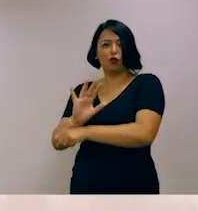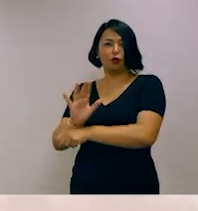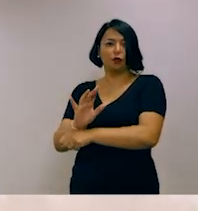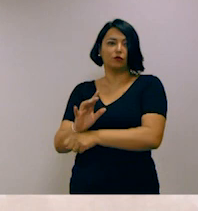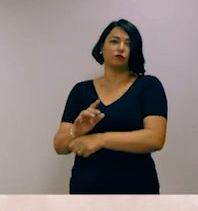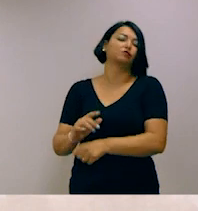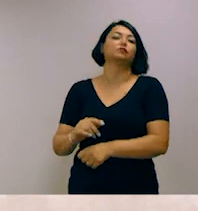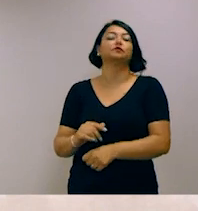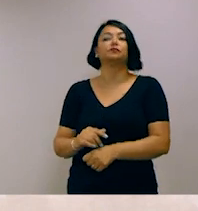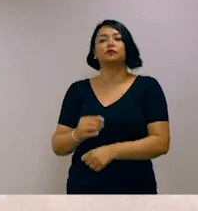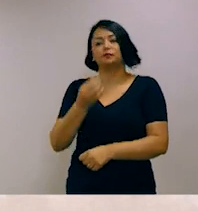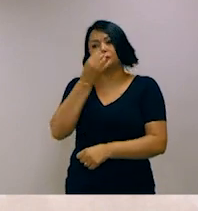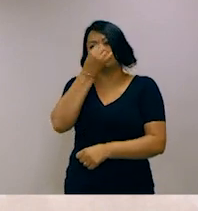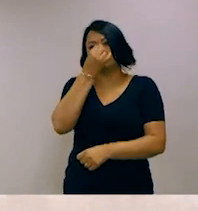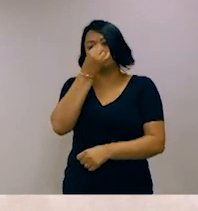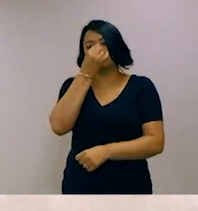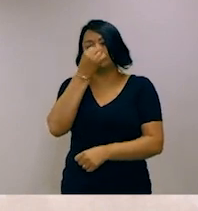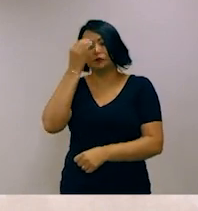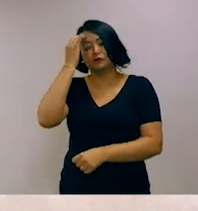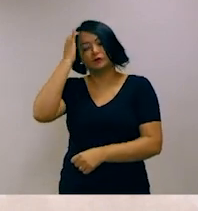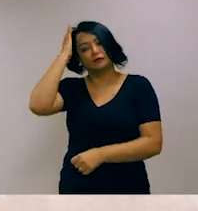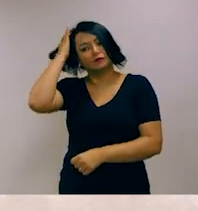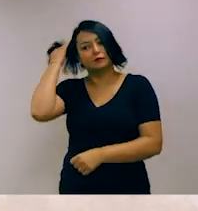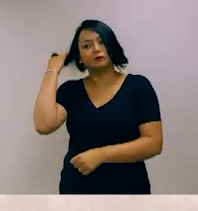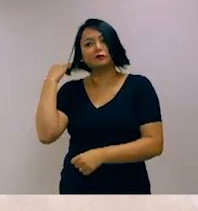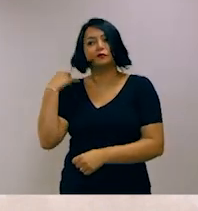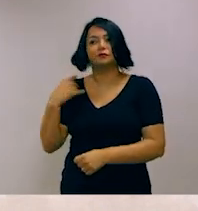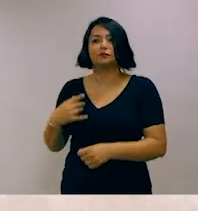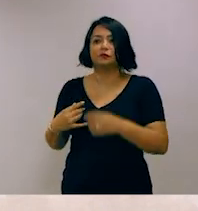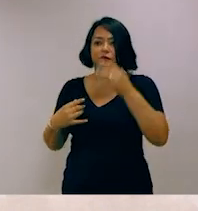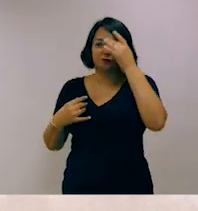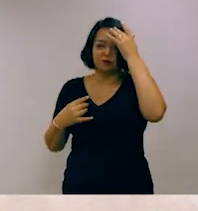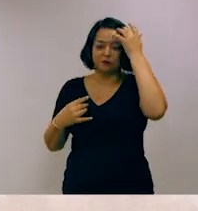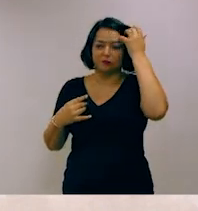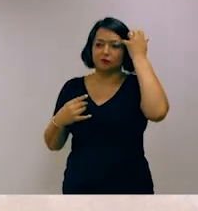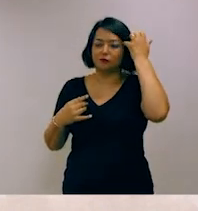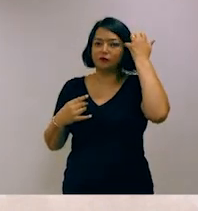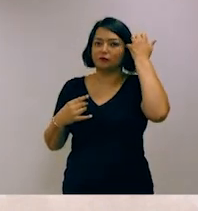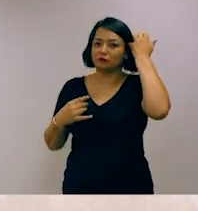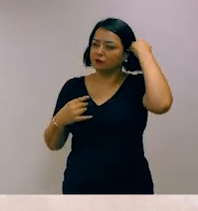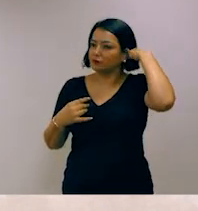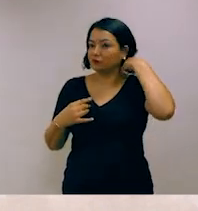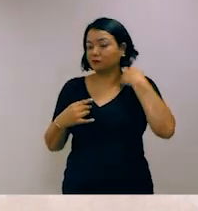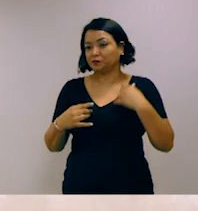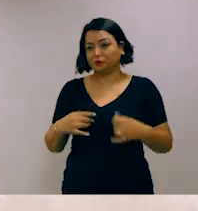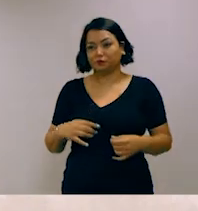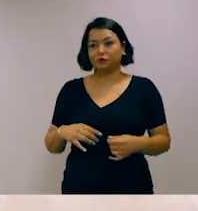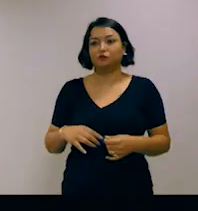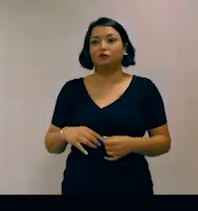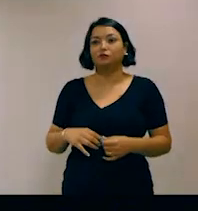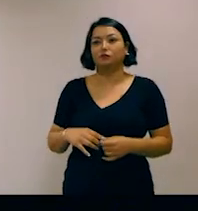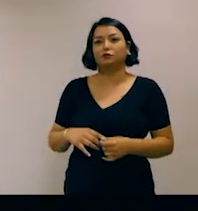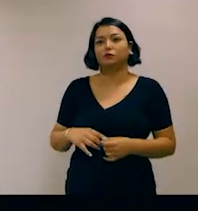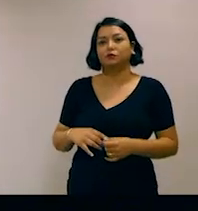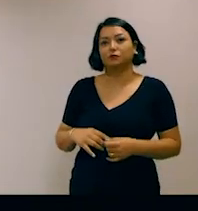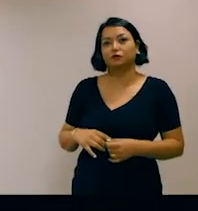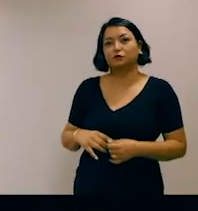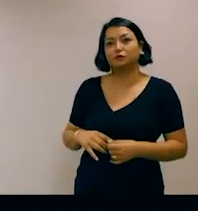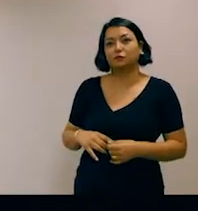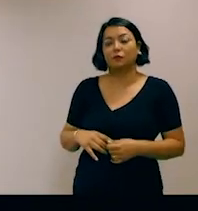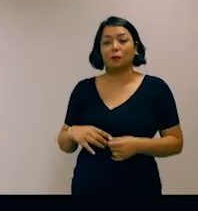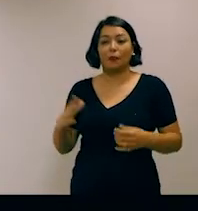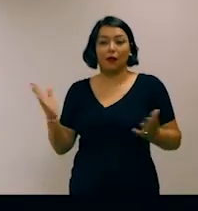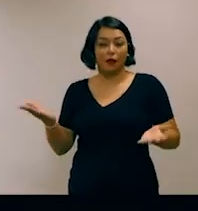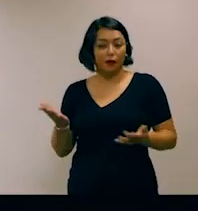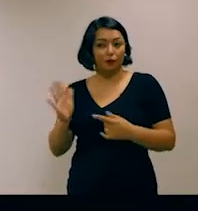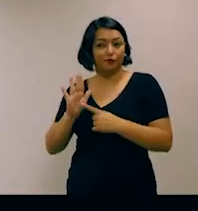And so here I have an observation. So this is a master's thesis. And